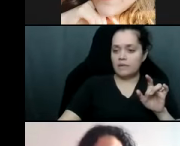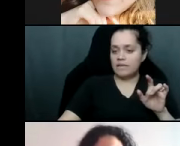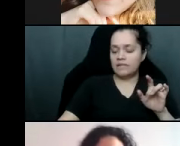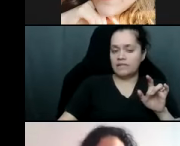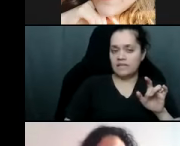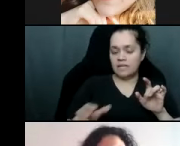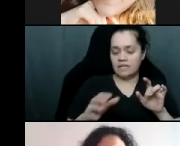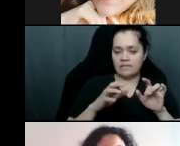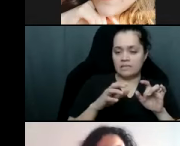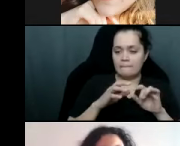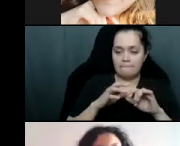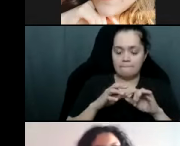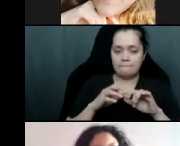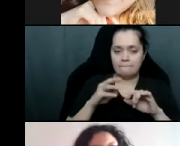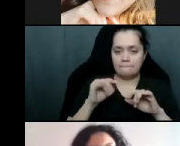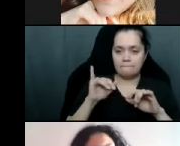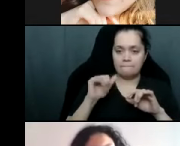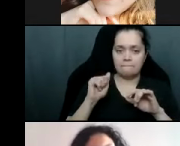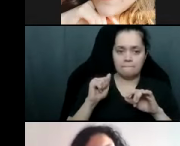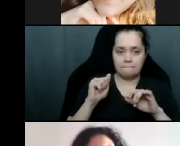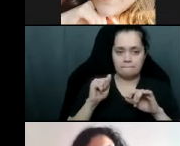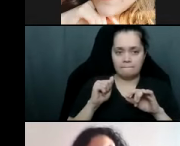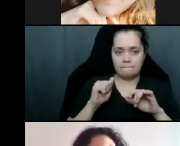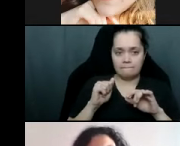of Melanesia.